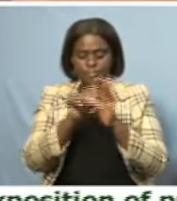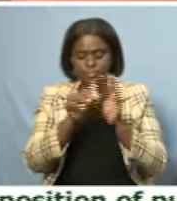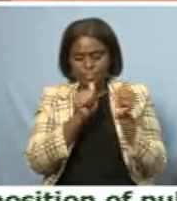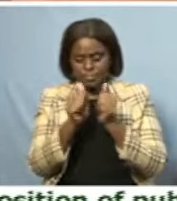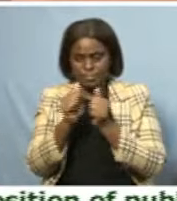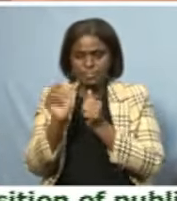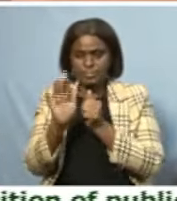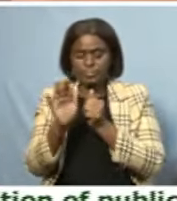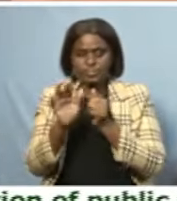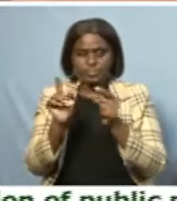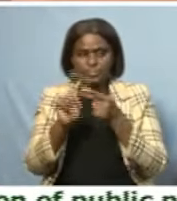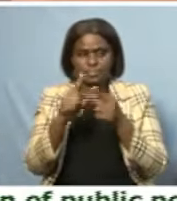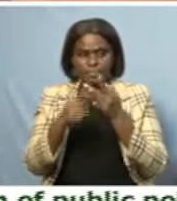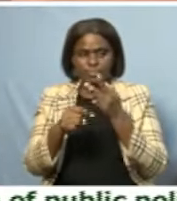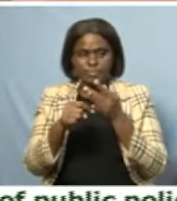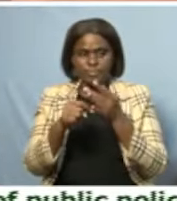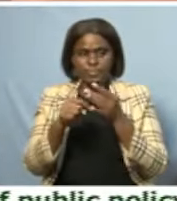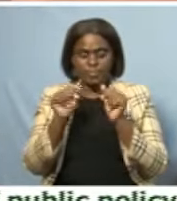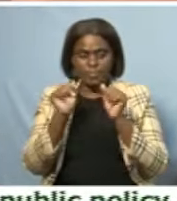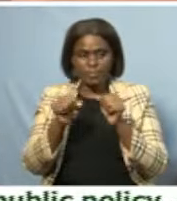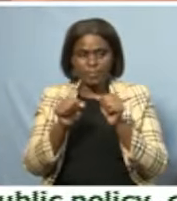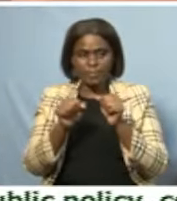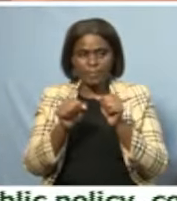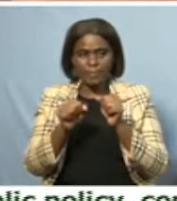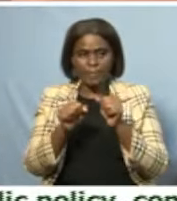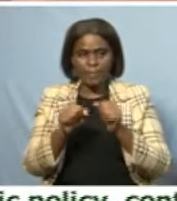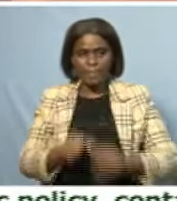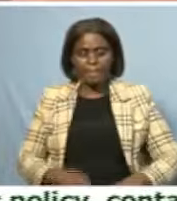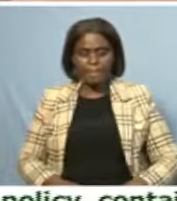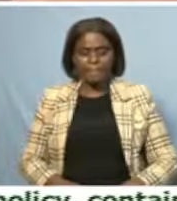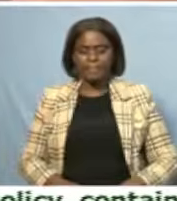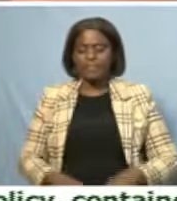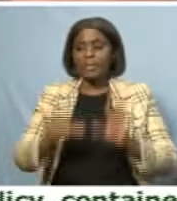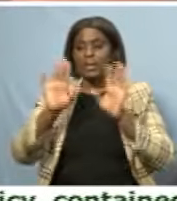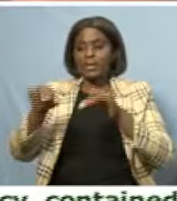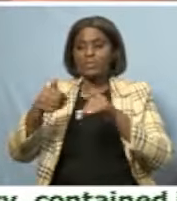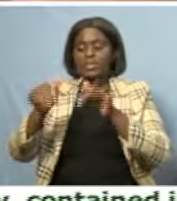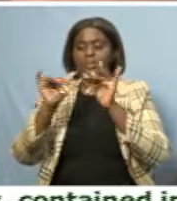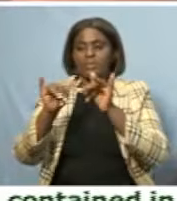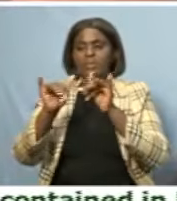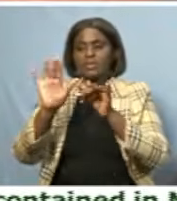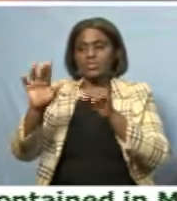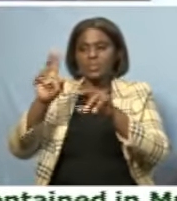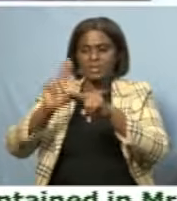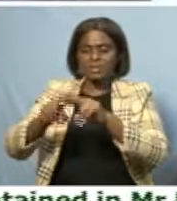action. Muleke nyateke mpando ndiye wake.